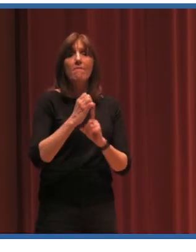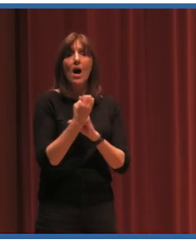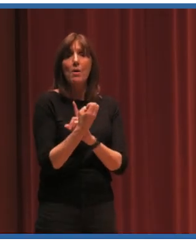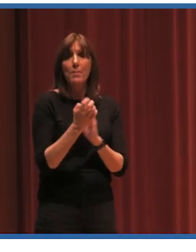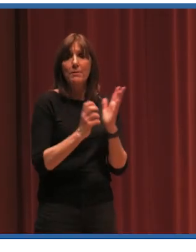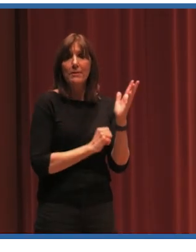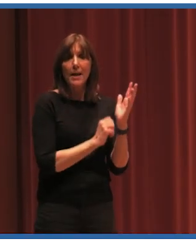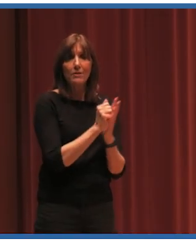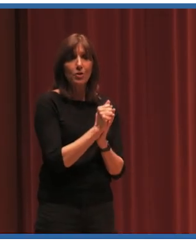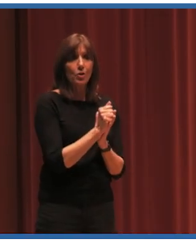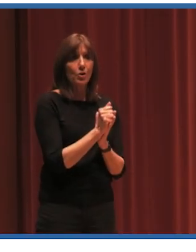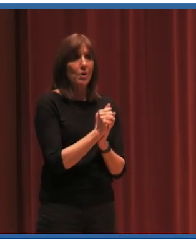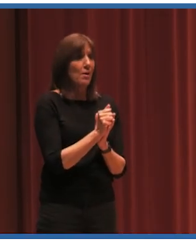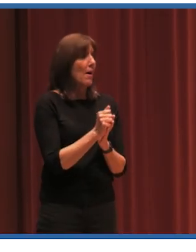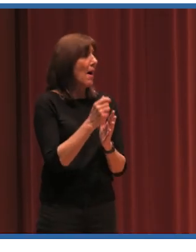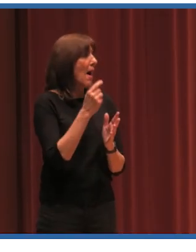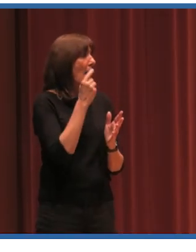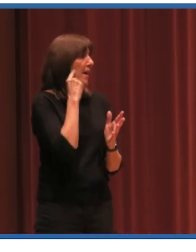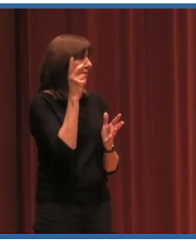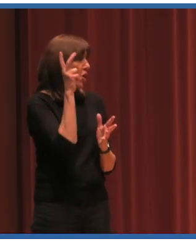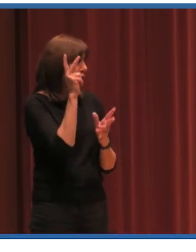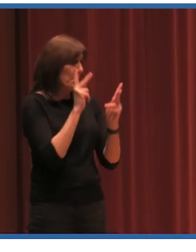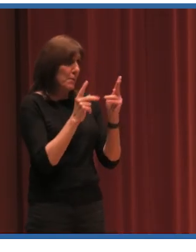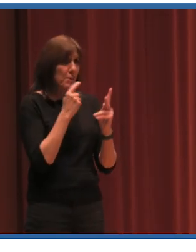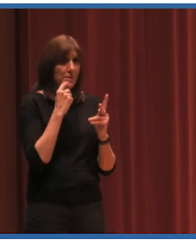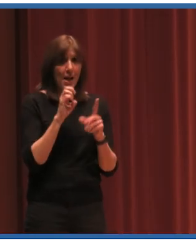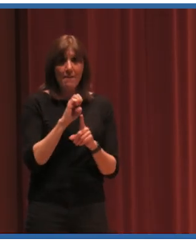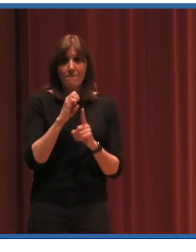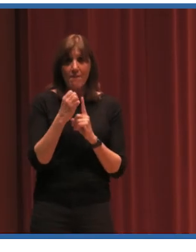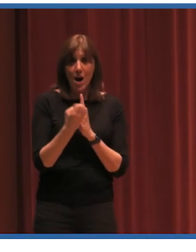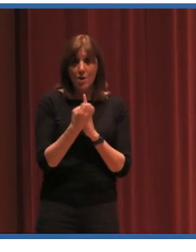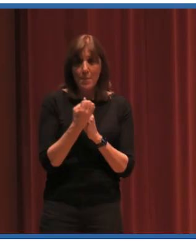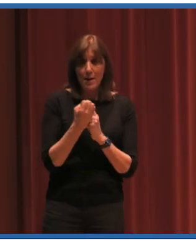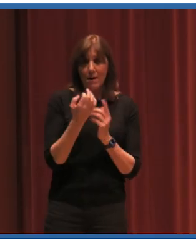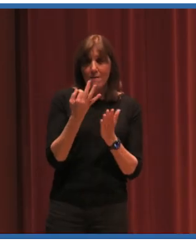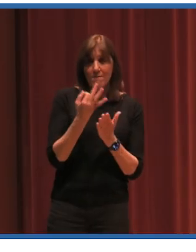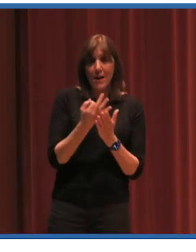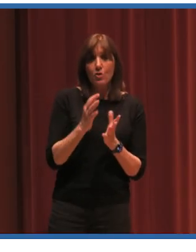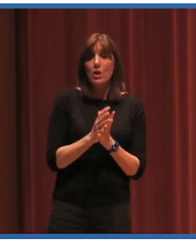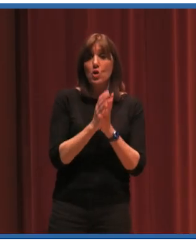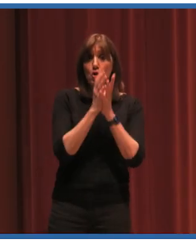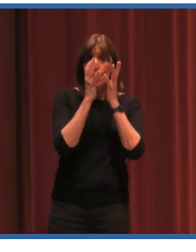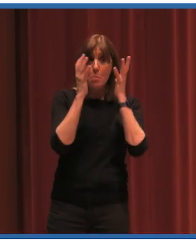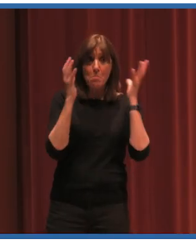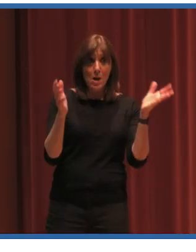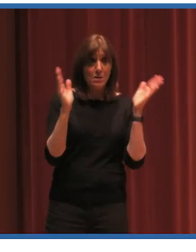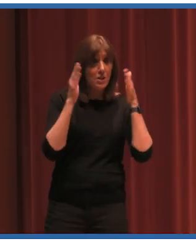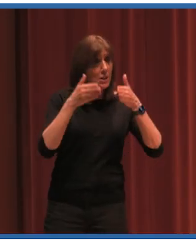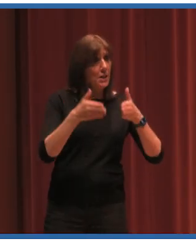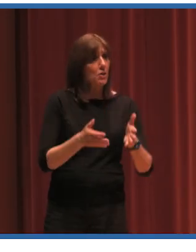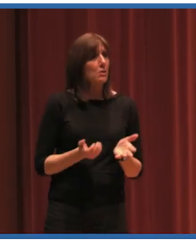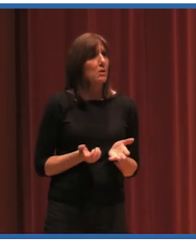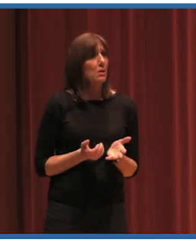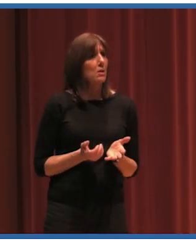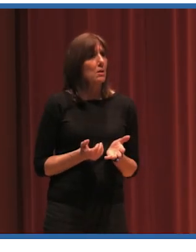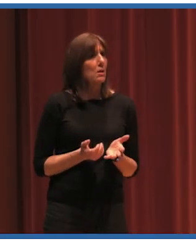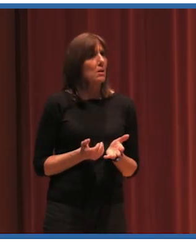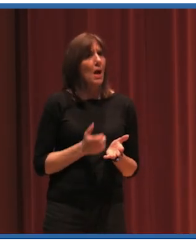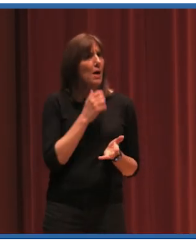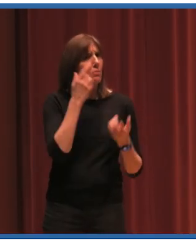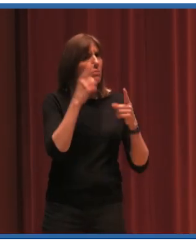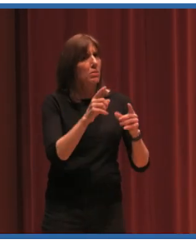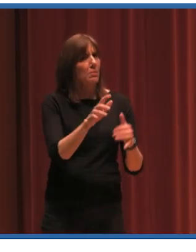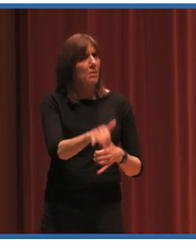people say that they think actually the environmental risk factors are getting too much attention. And so I want to disagree with that a little bit